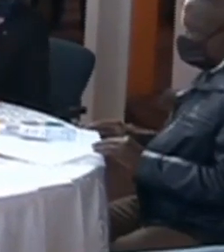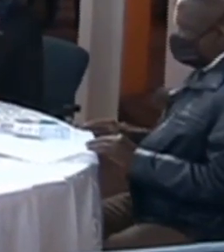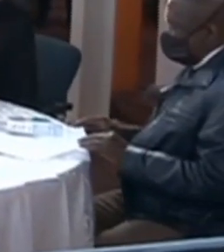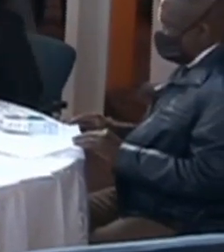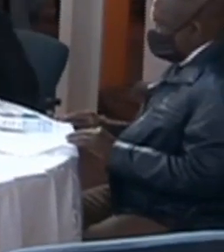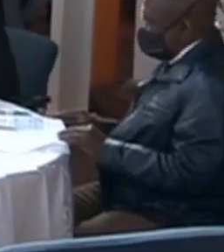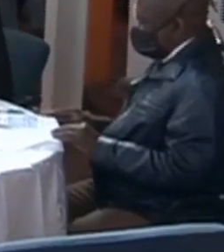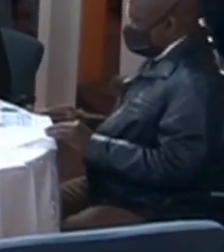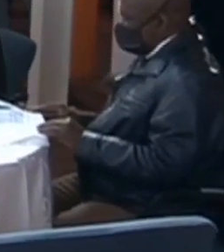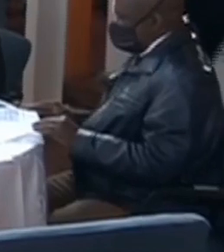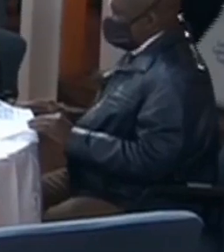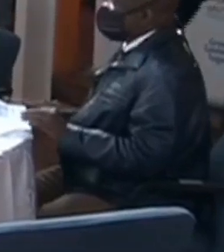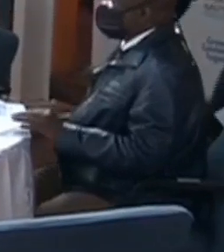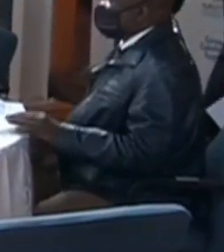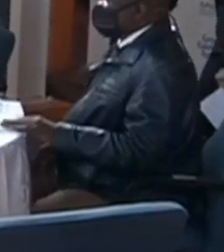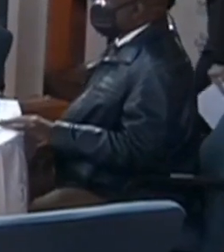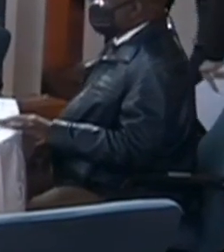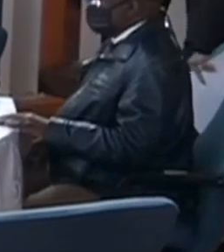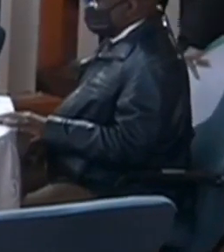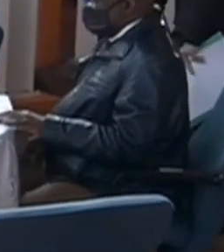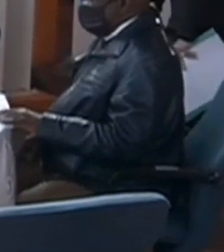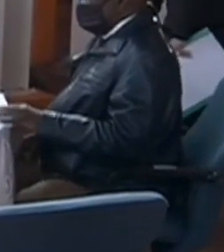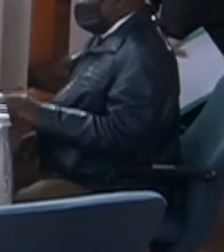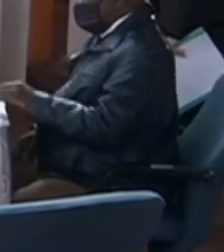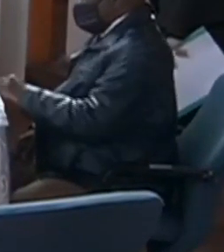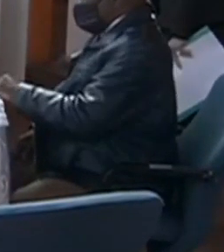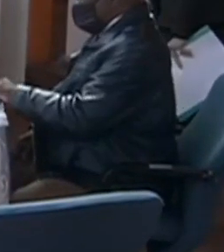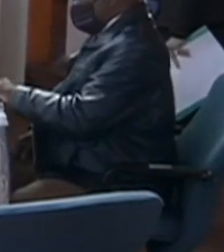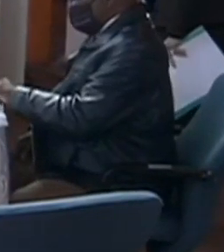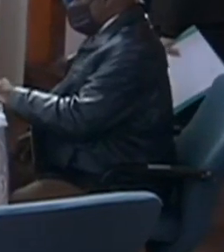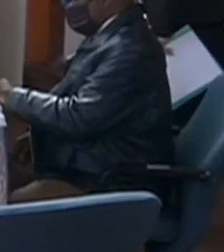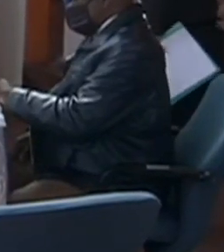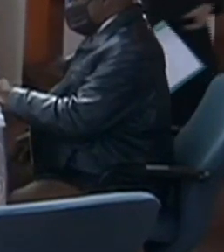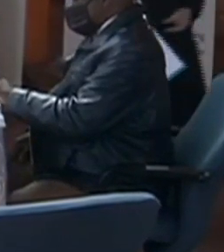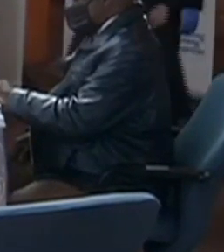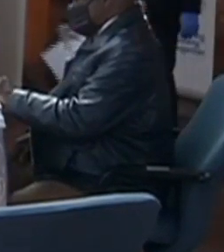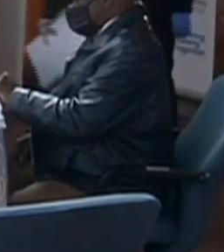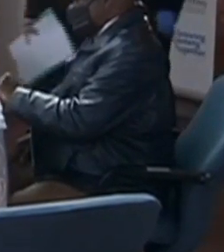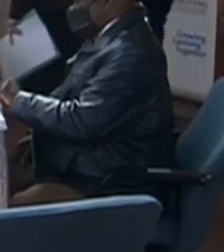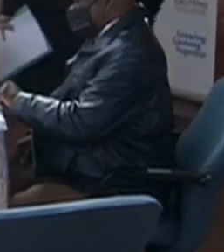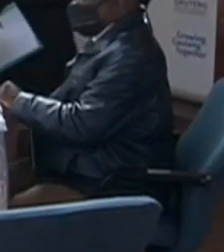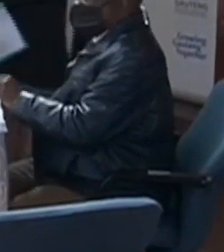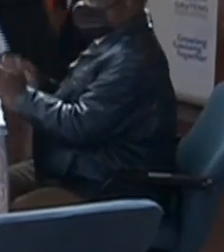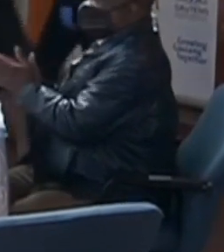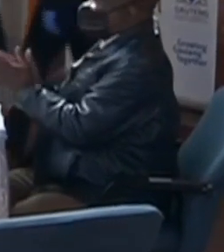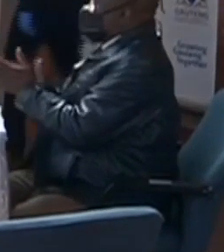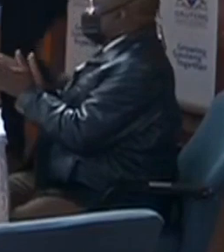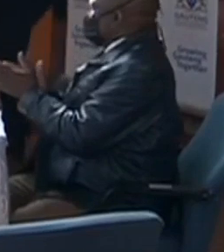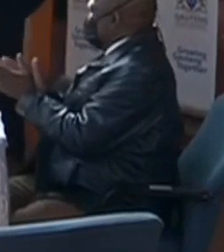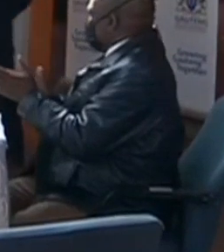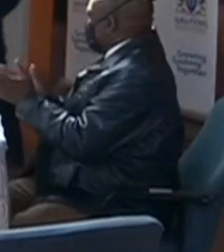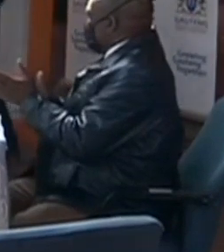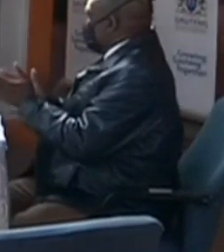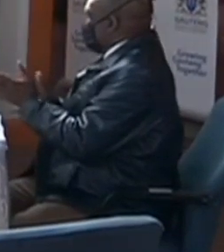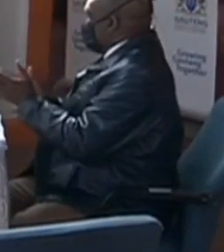remarkable gift to the health keeping and promotion of South Africa.